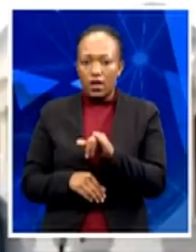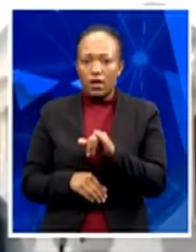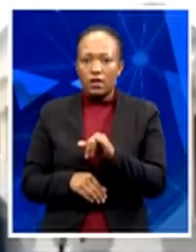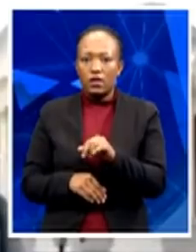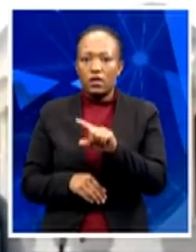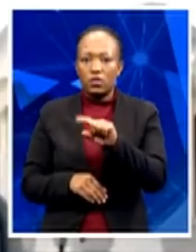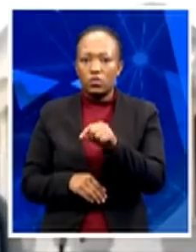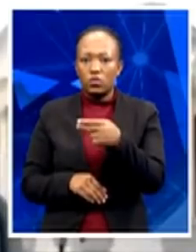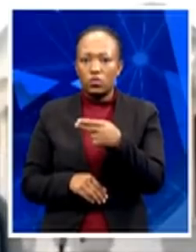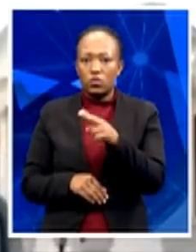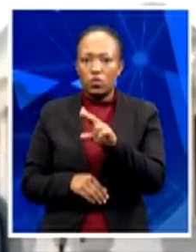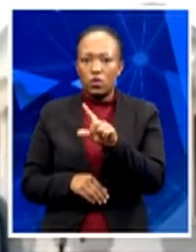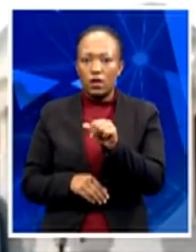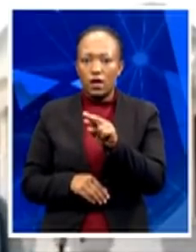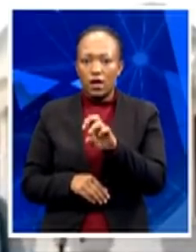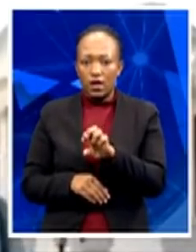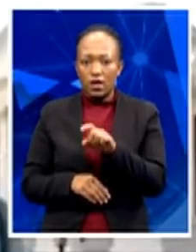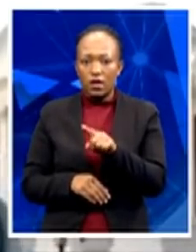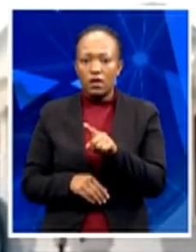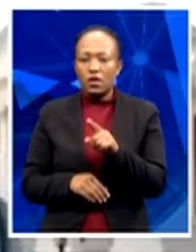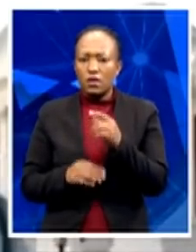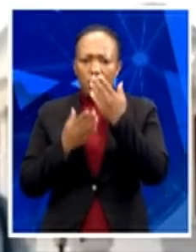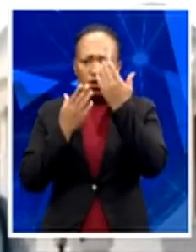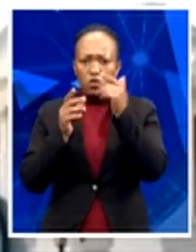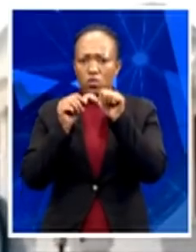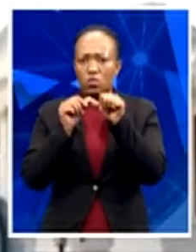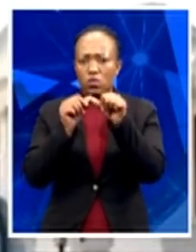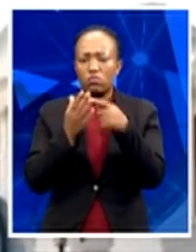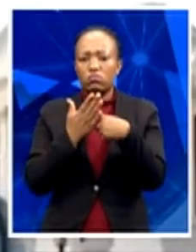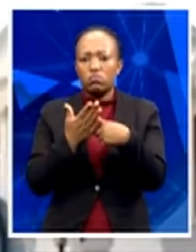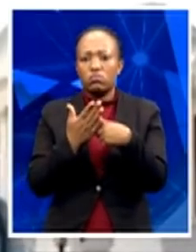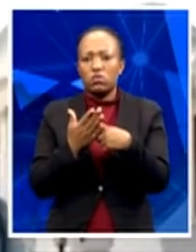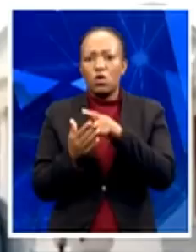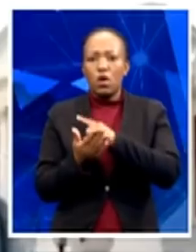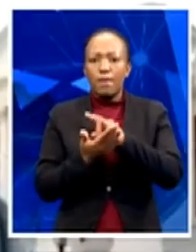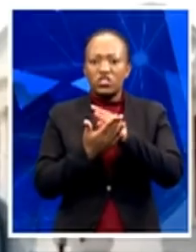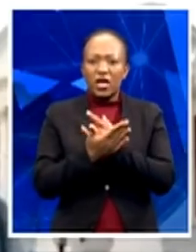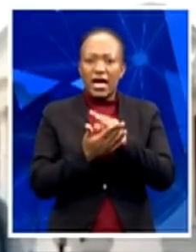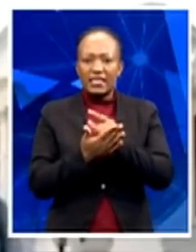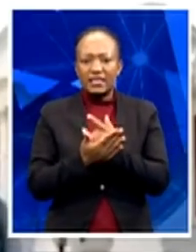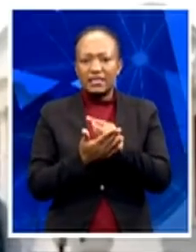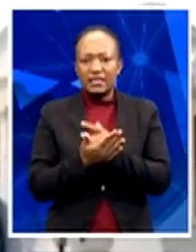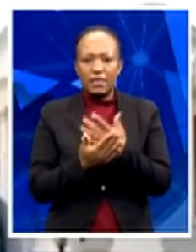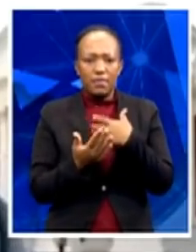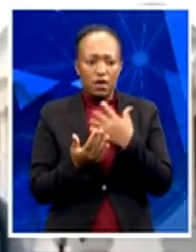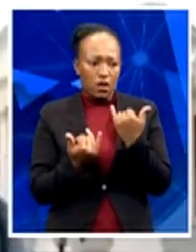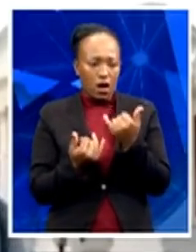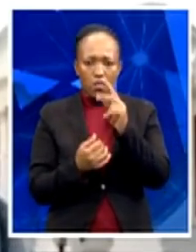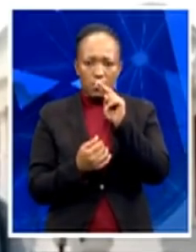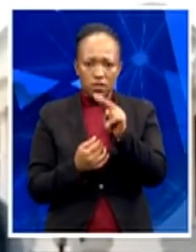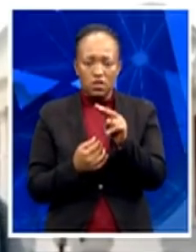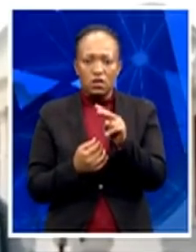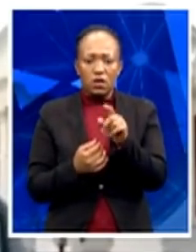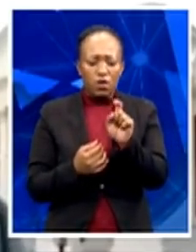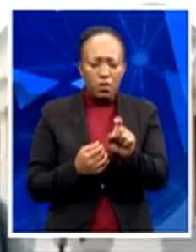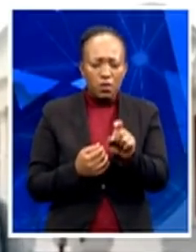ongoing discussion in our chat group. As I was looking, I only look at that when I have to check who has to speak on that.